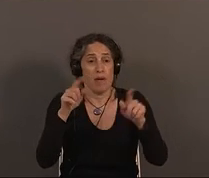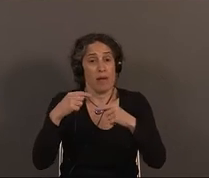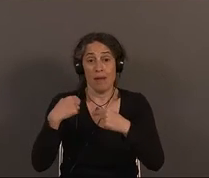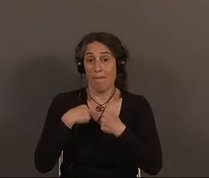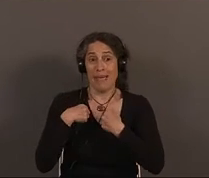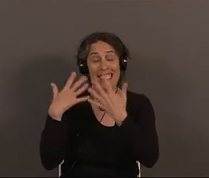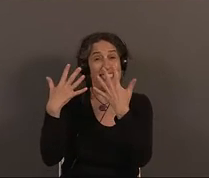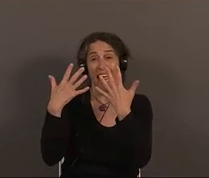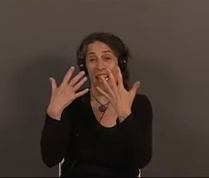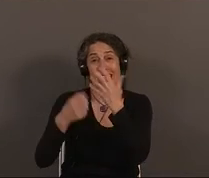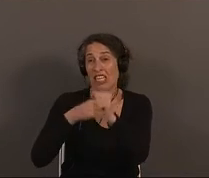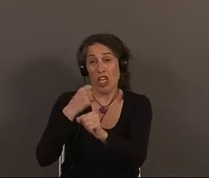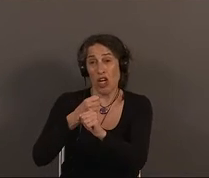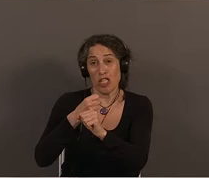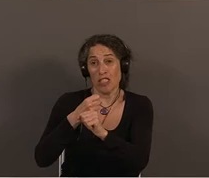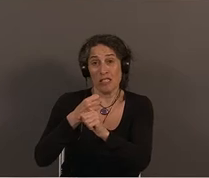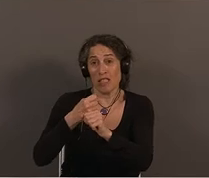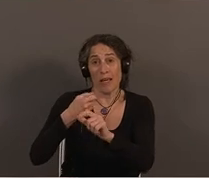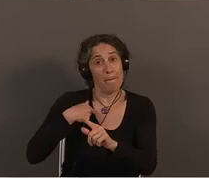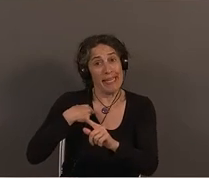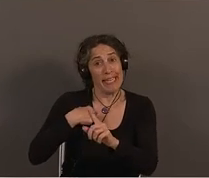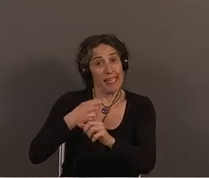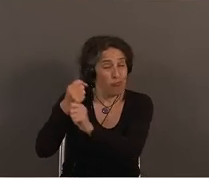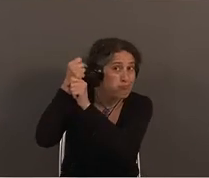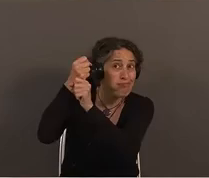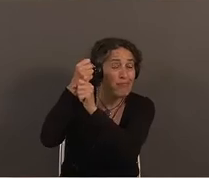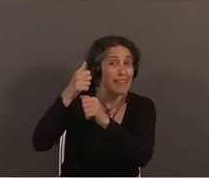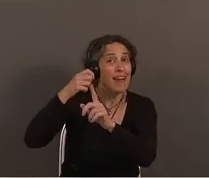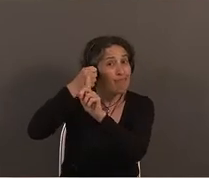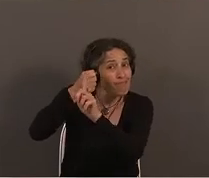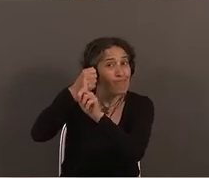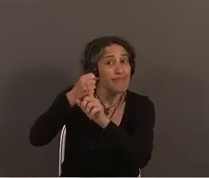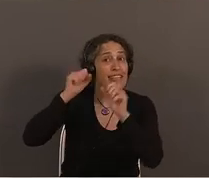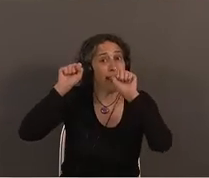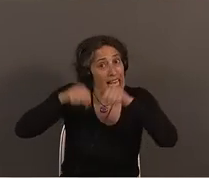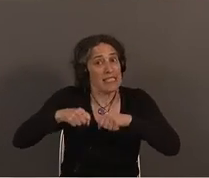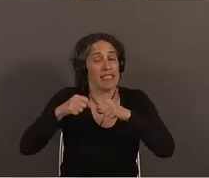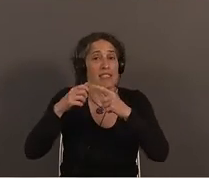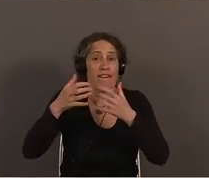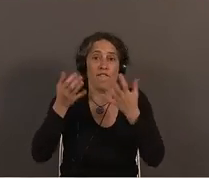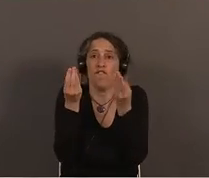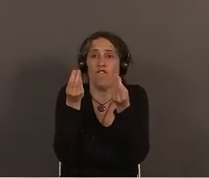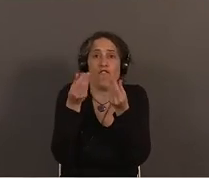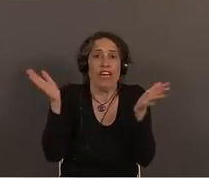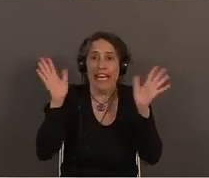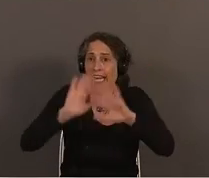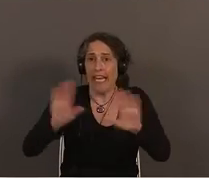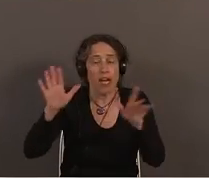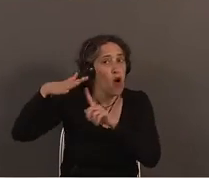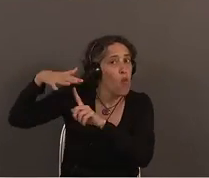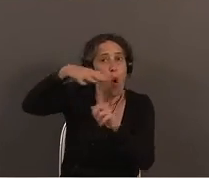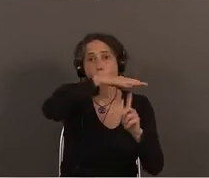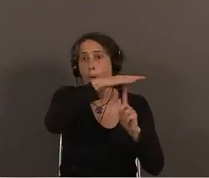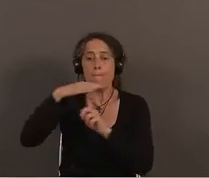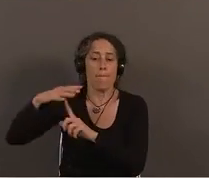10 years, 11 years. I think if you go on the internet, you'll find me testifying at a hearing of the European Parliament on this years and years